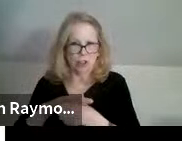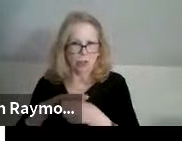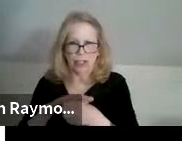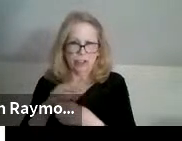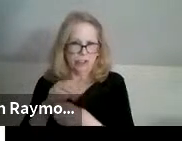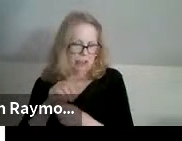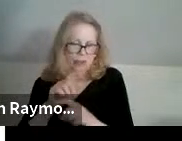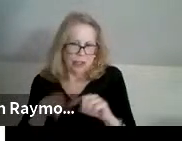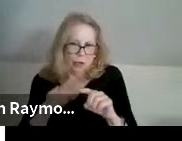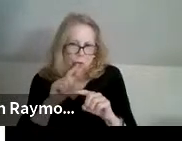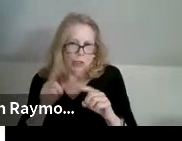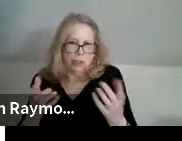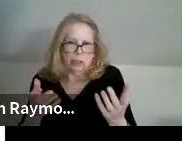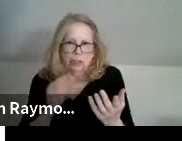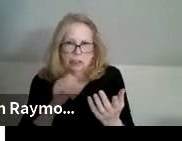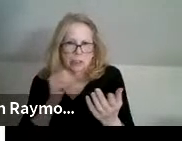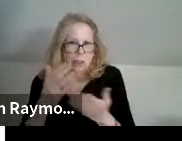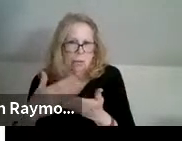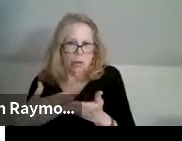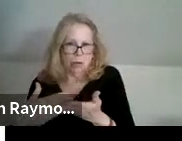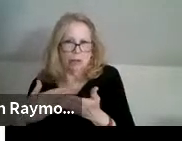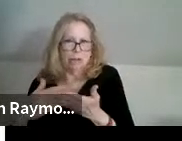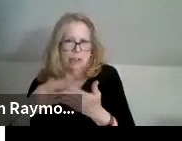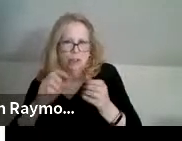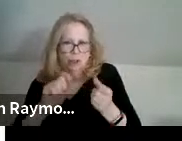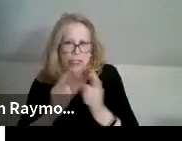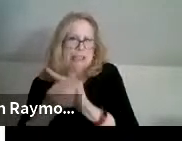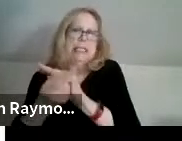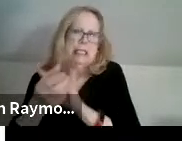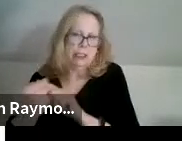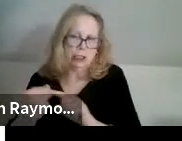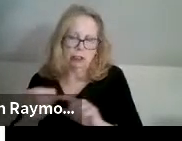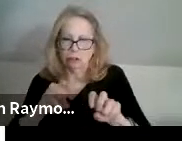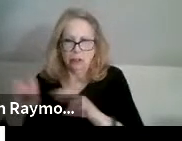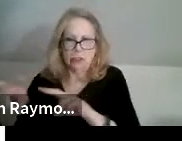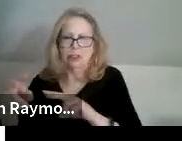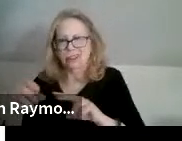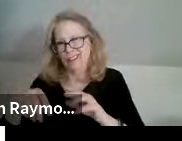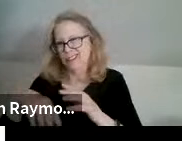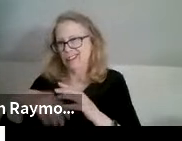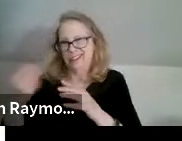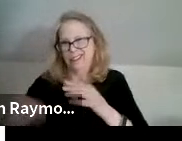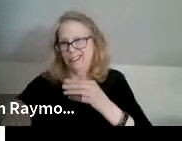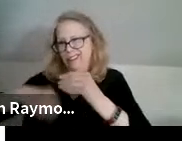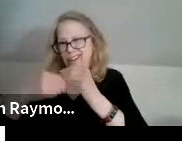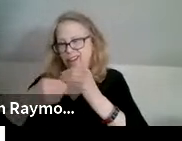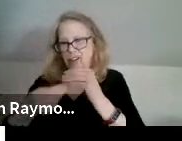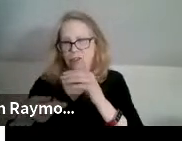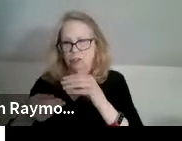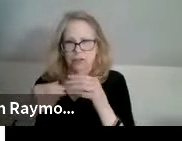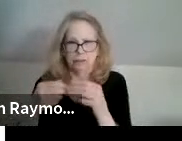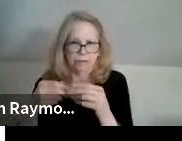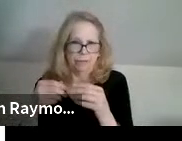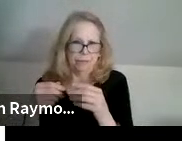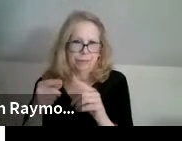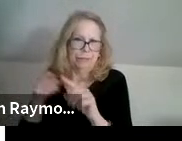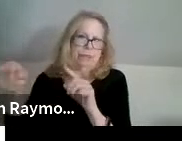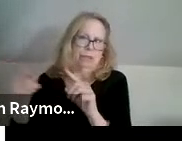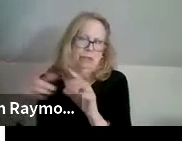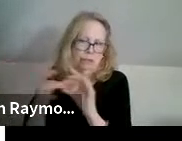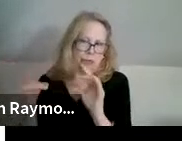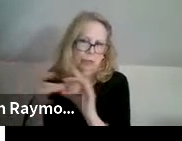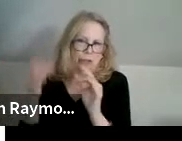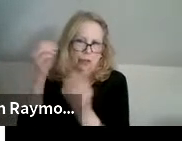really, it's not part of the transaction. It's kind of peripheral information. So we've got a list there. And that